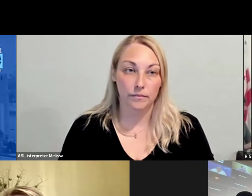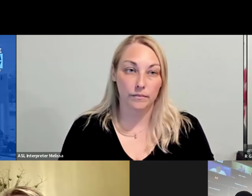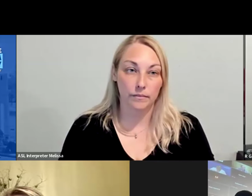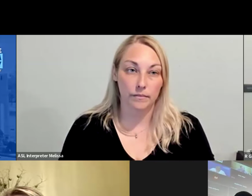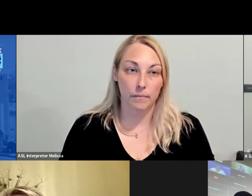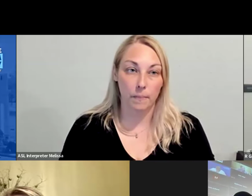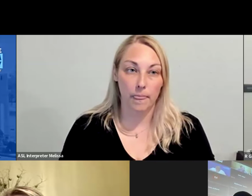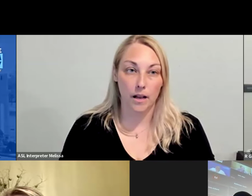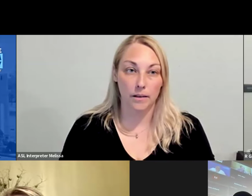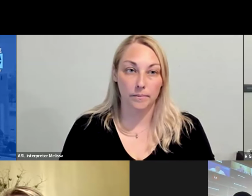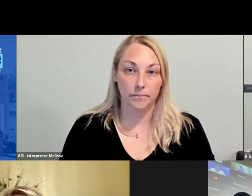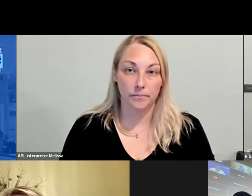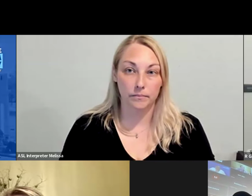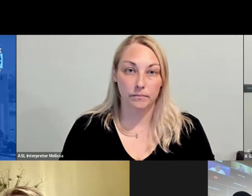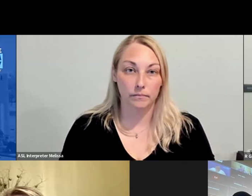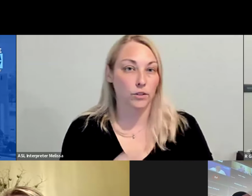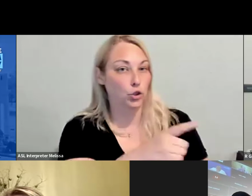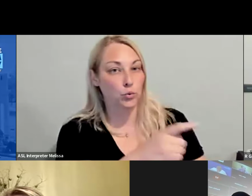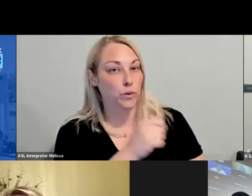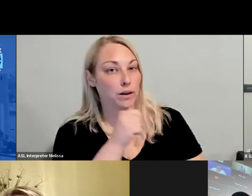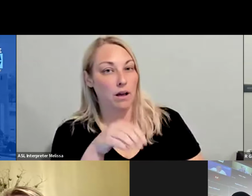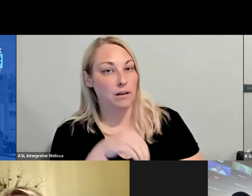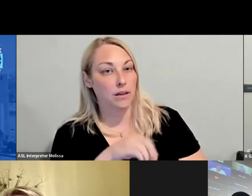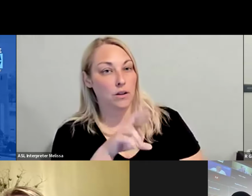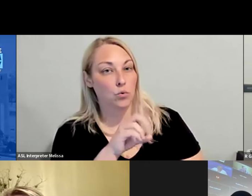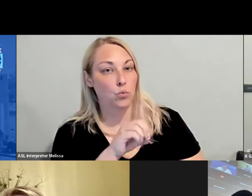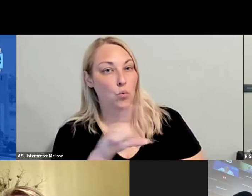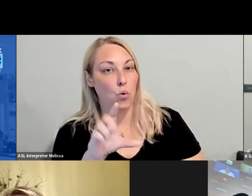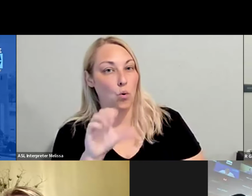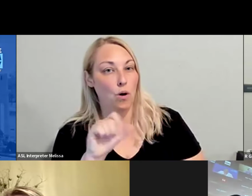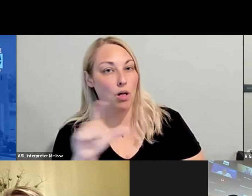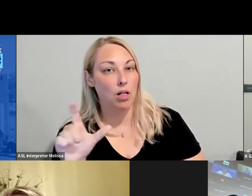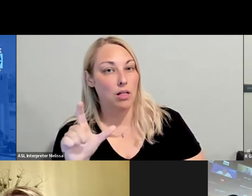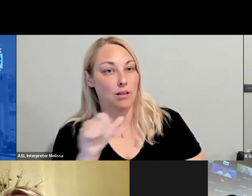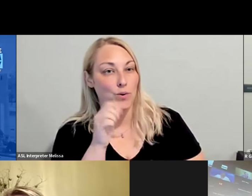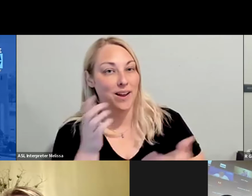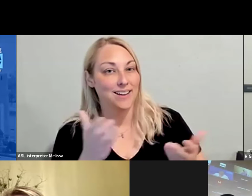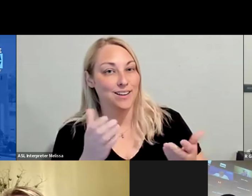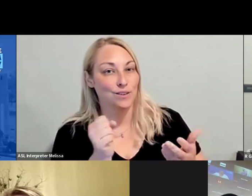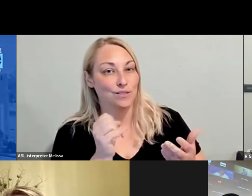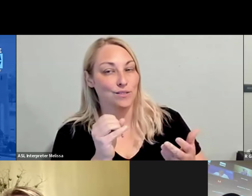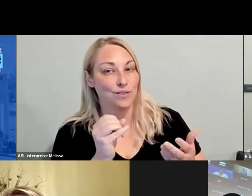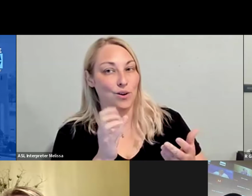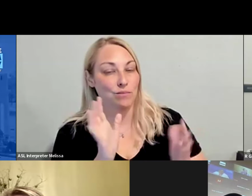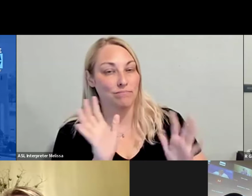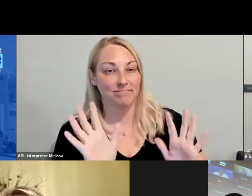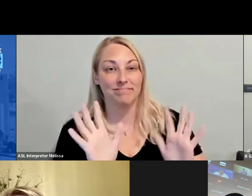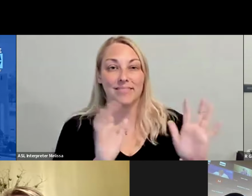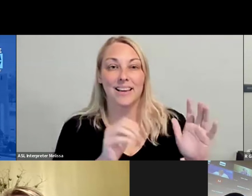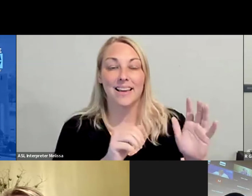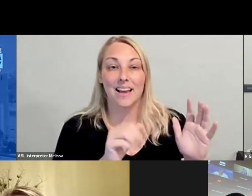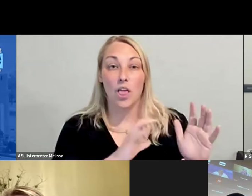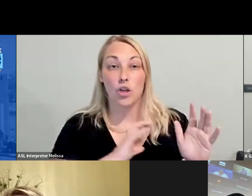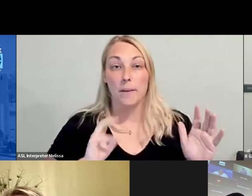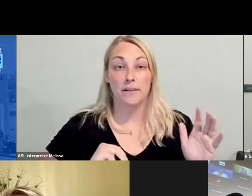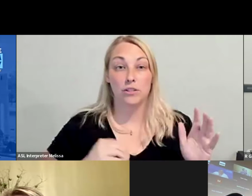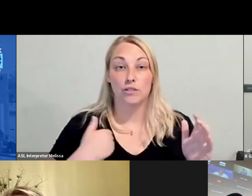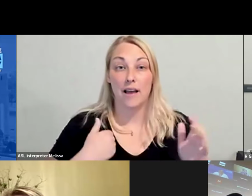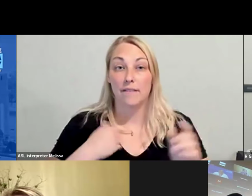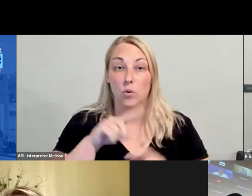Commission, you didn't do roll call. You weren't here. So, is there any other commissioners with